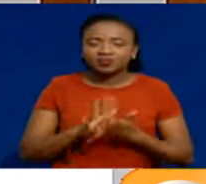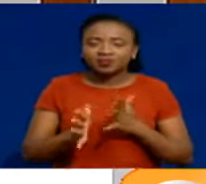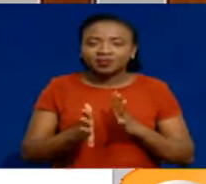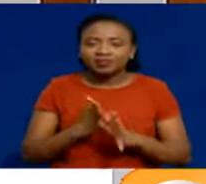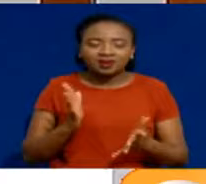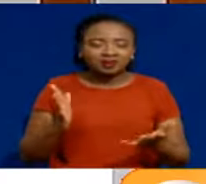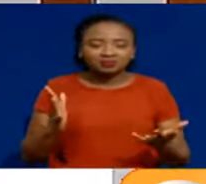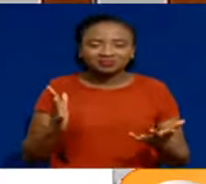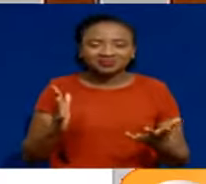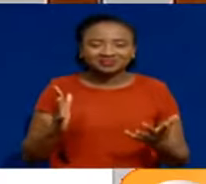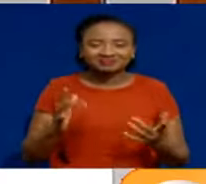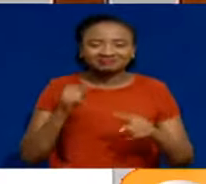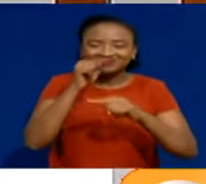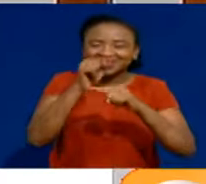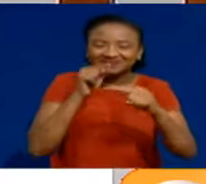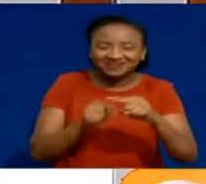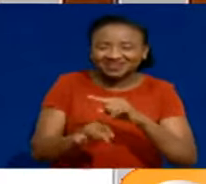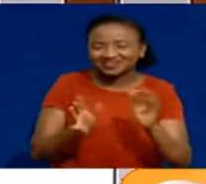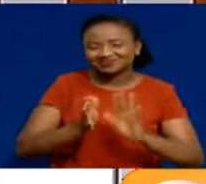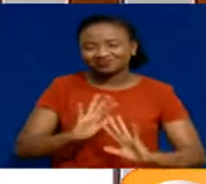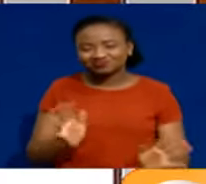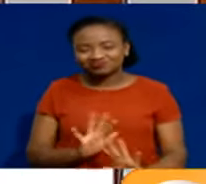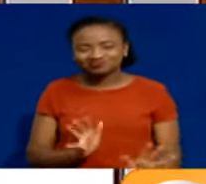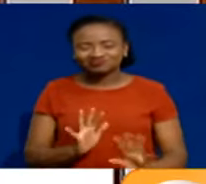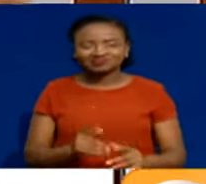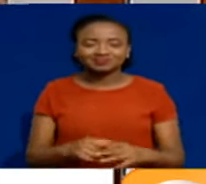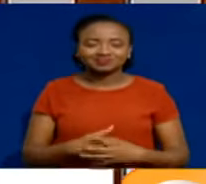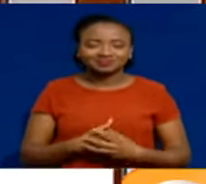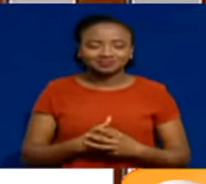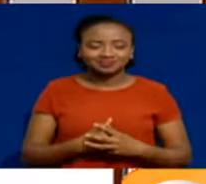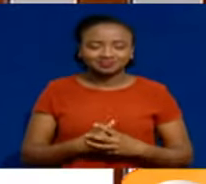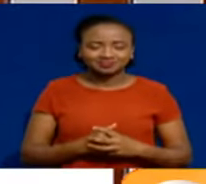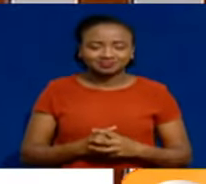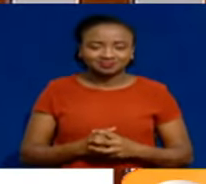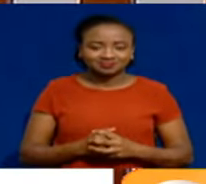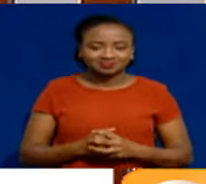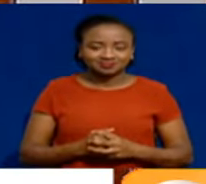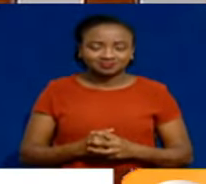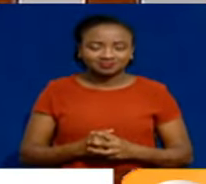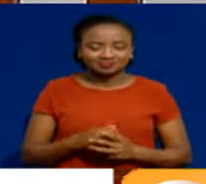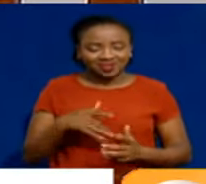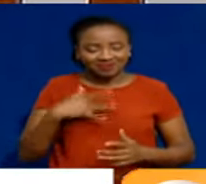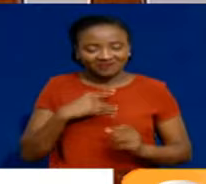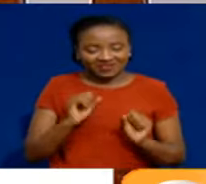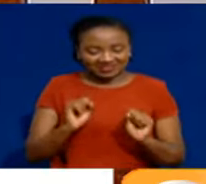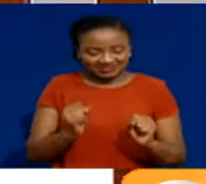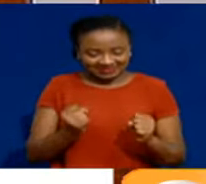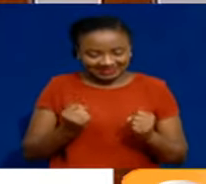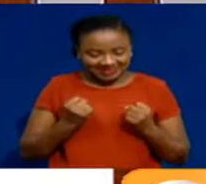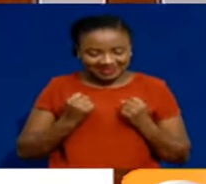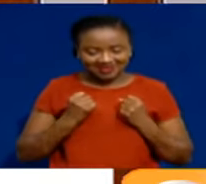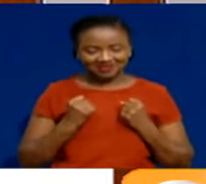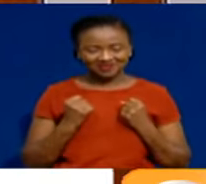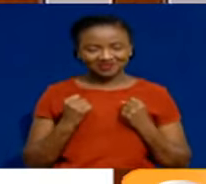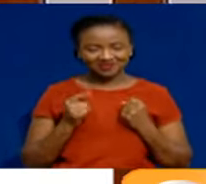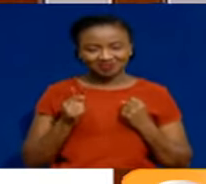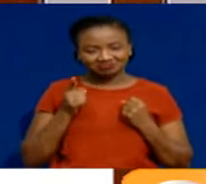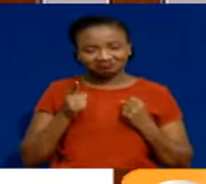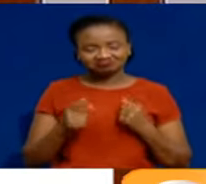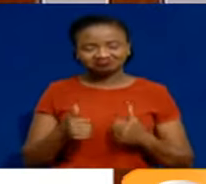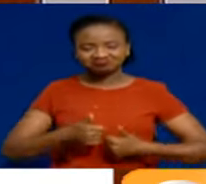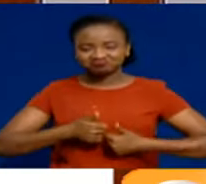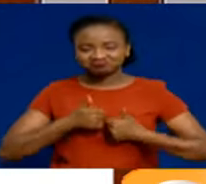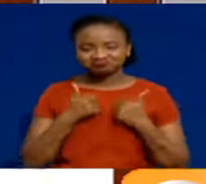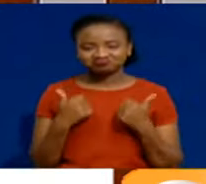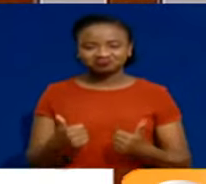without revenging, without, you know, that is the open